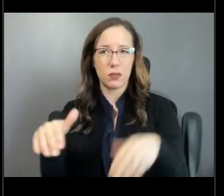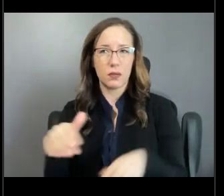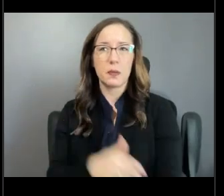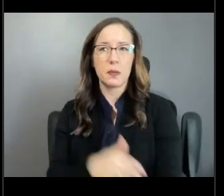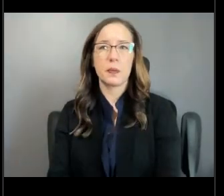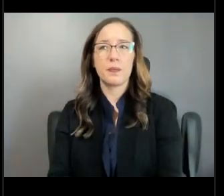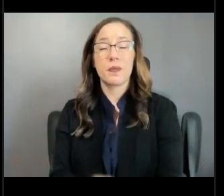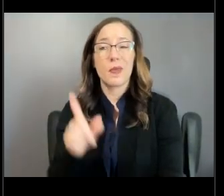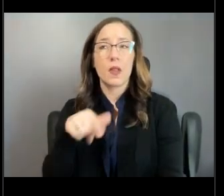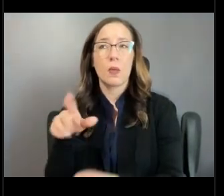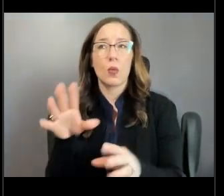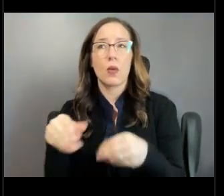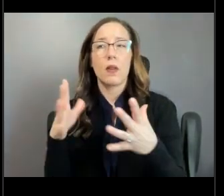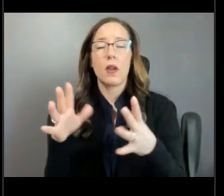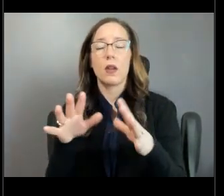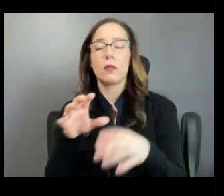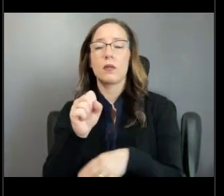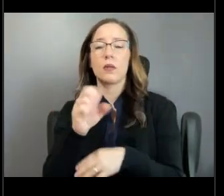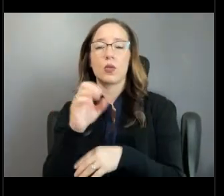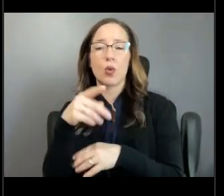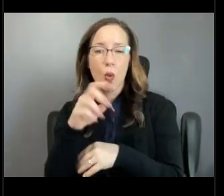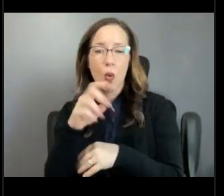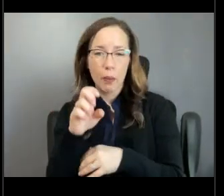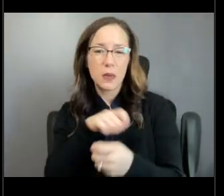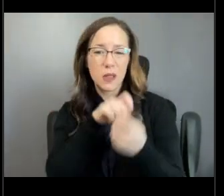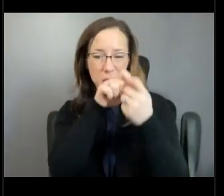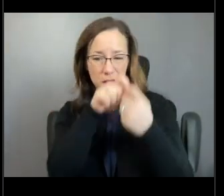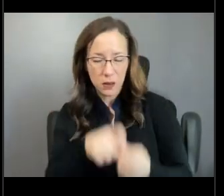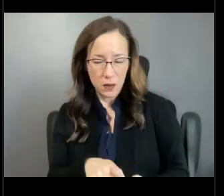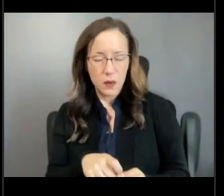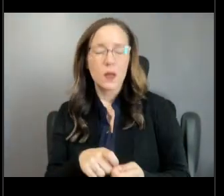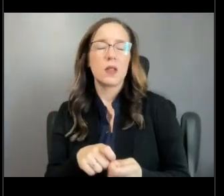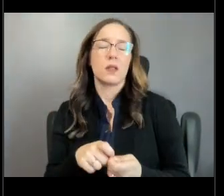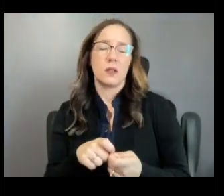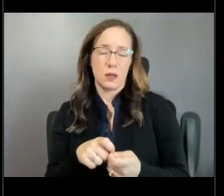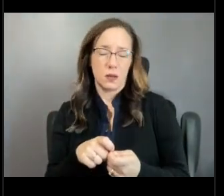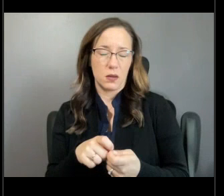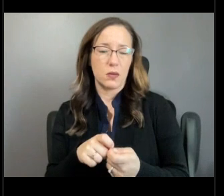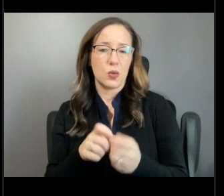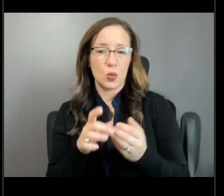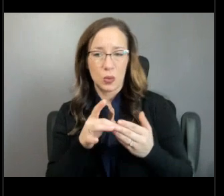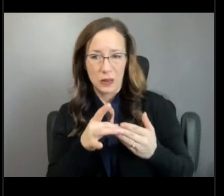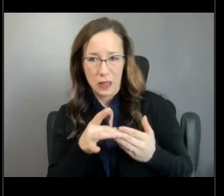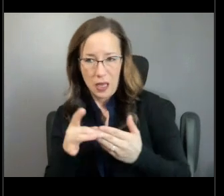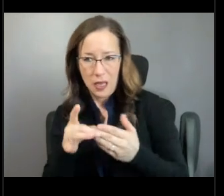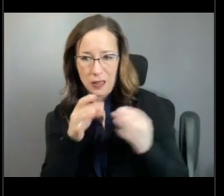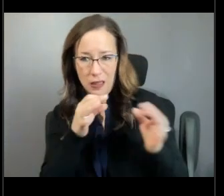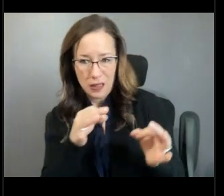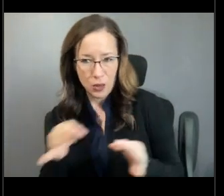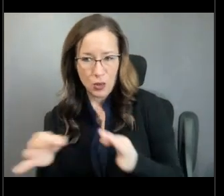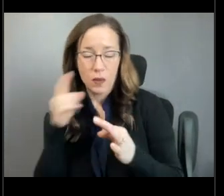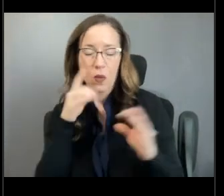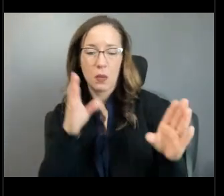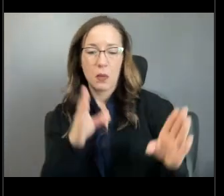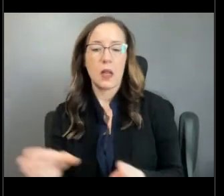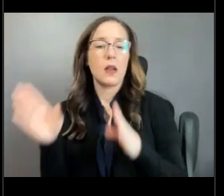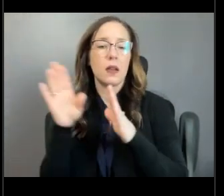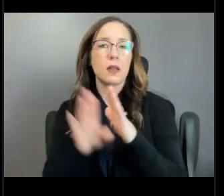They provide scope and specifications to guide decisions for the planning,